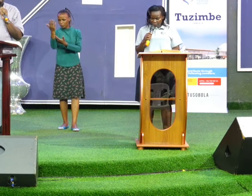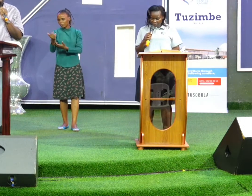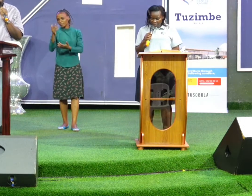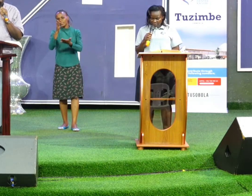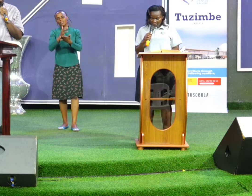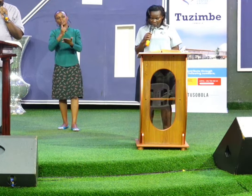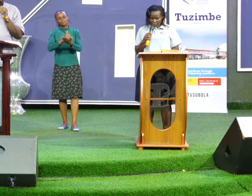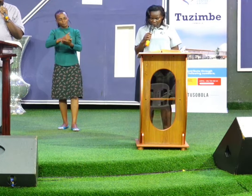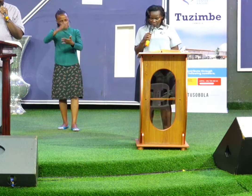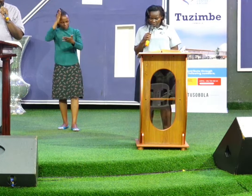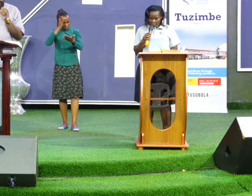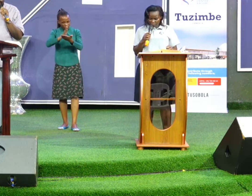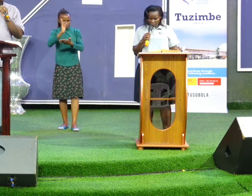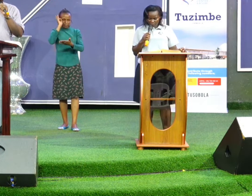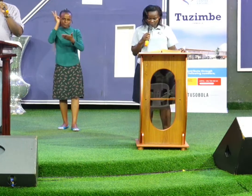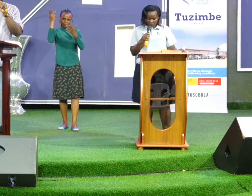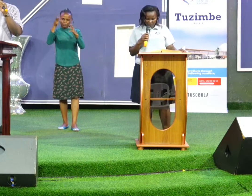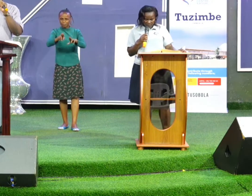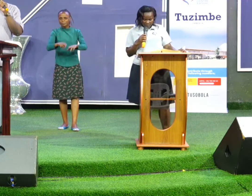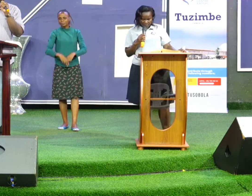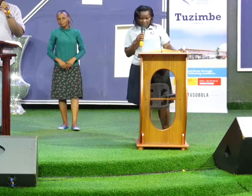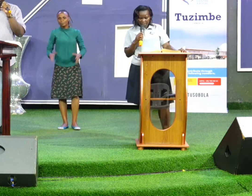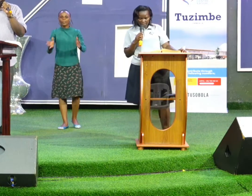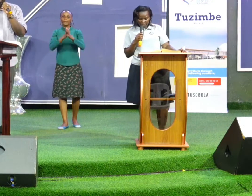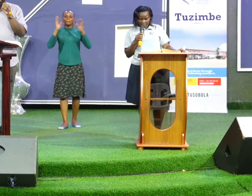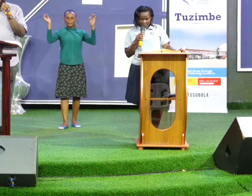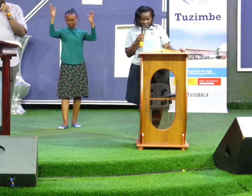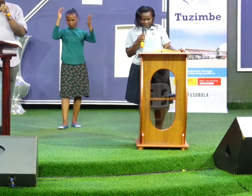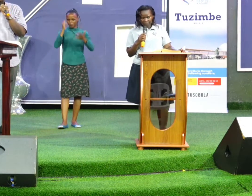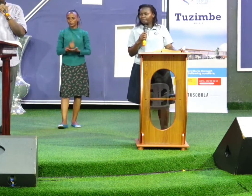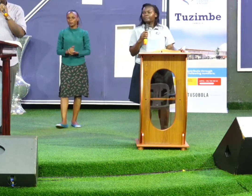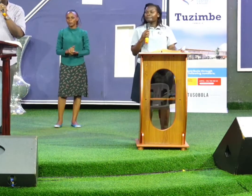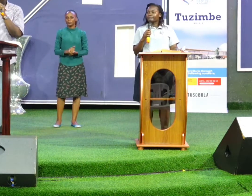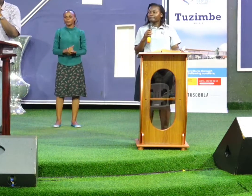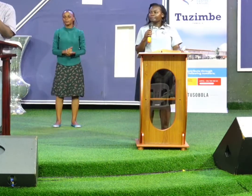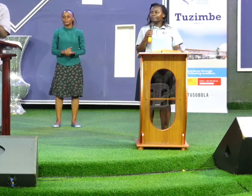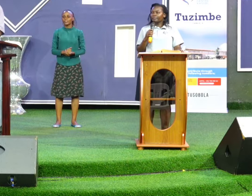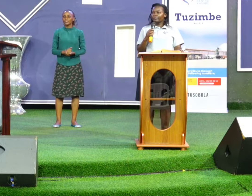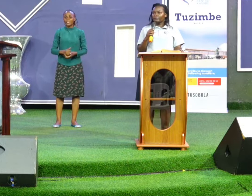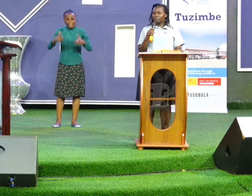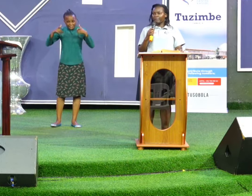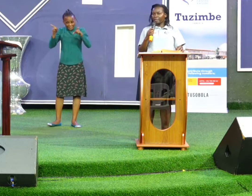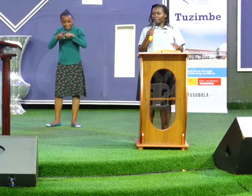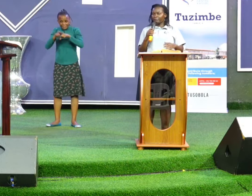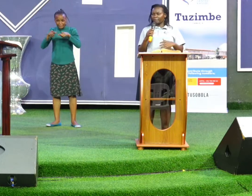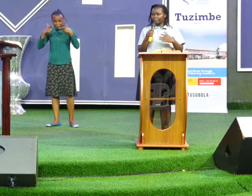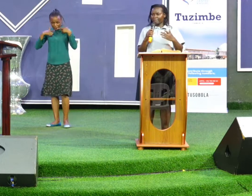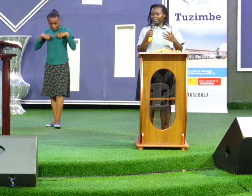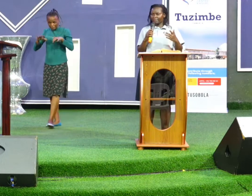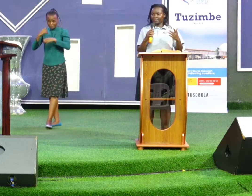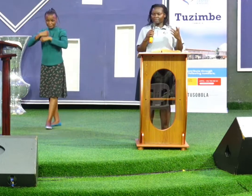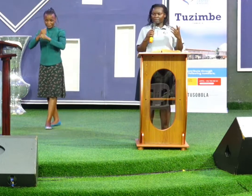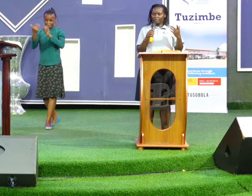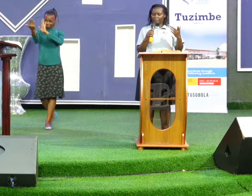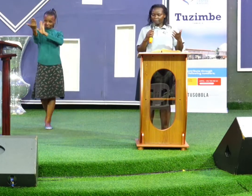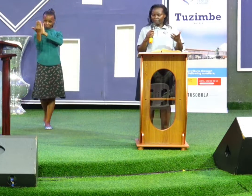tekulirema kujja, tekulirwawo. Hallelujah. Amen. So let me make